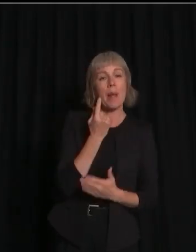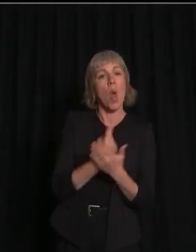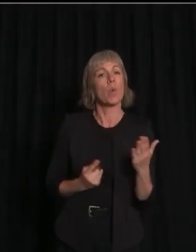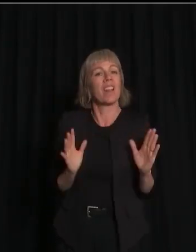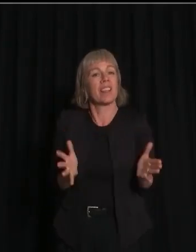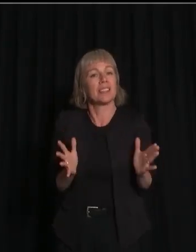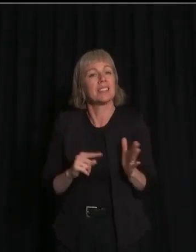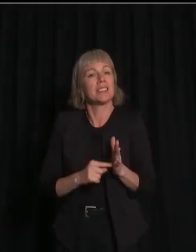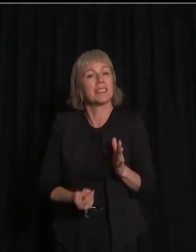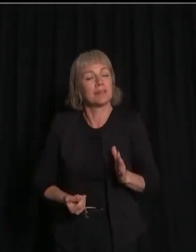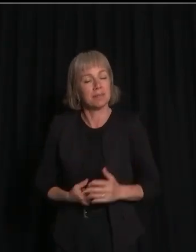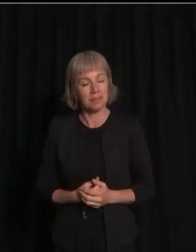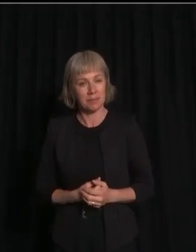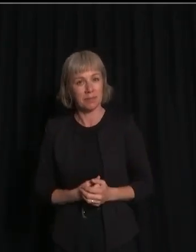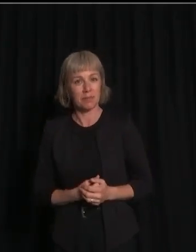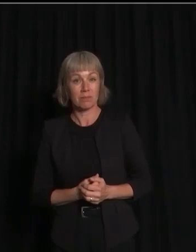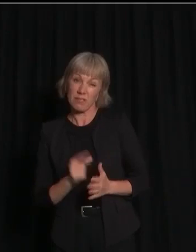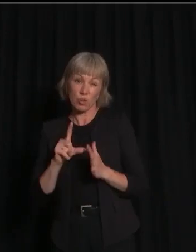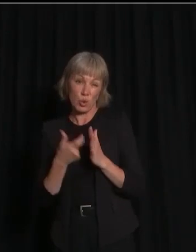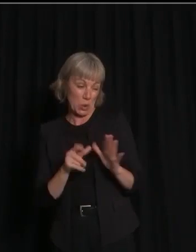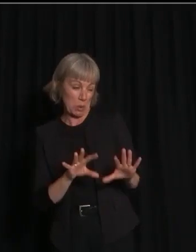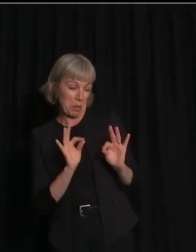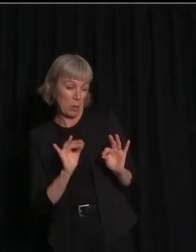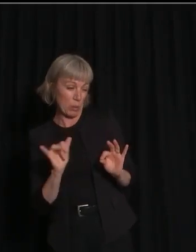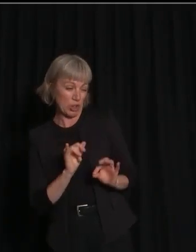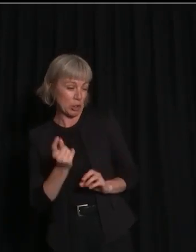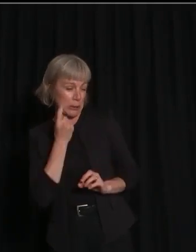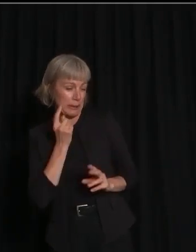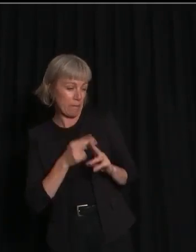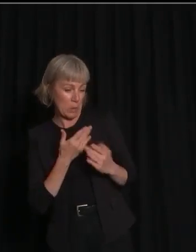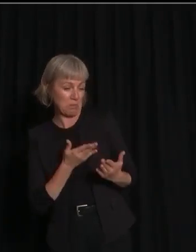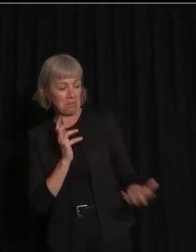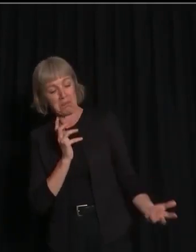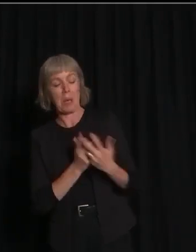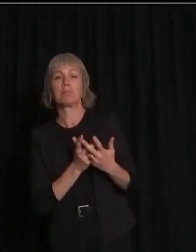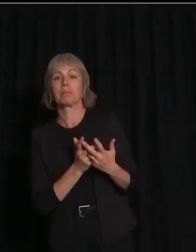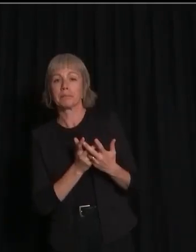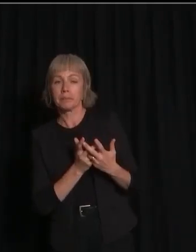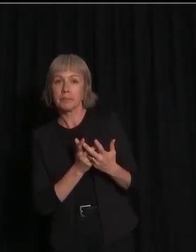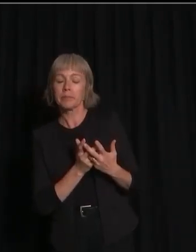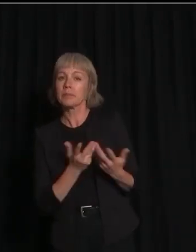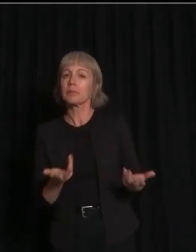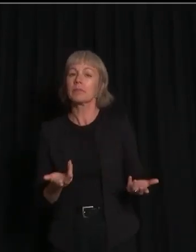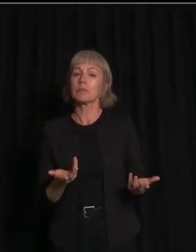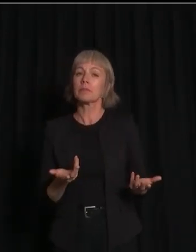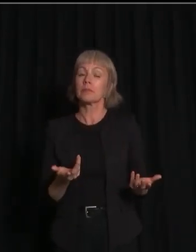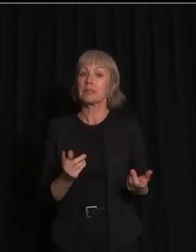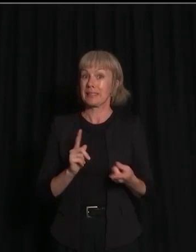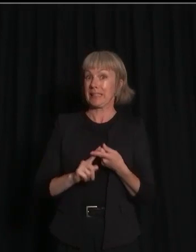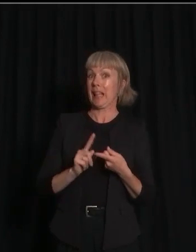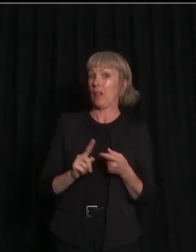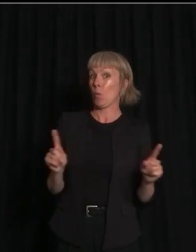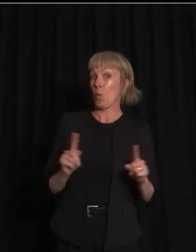and the role that is chosen for us. And to this day, you know, the standard is to hide